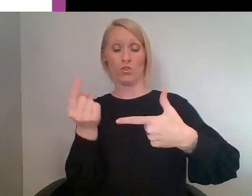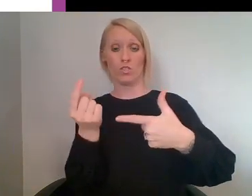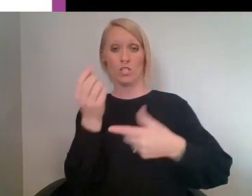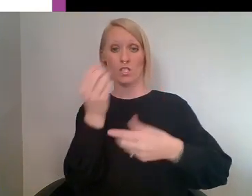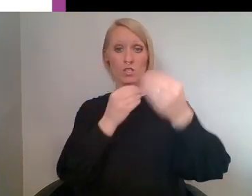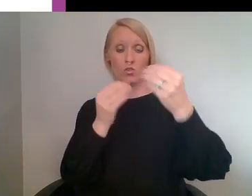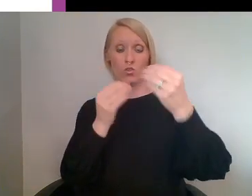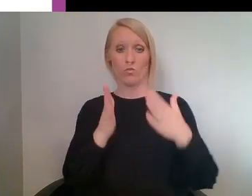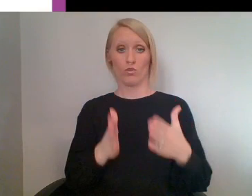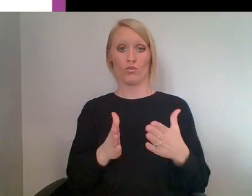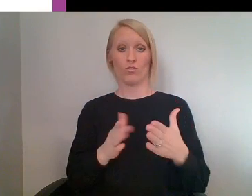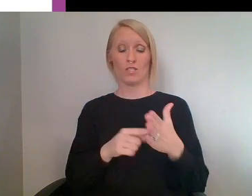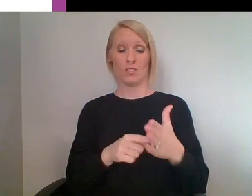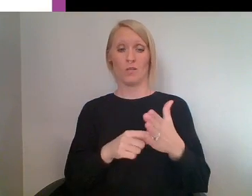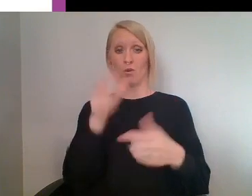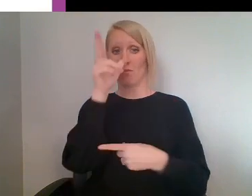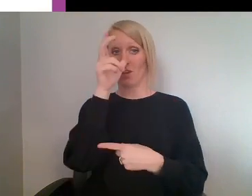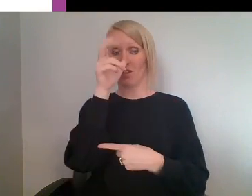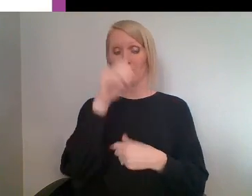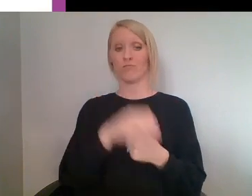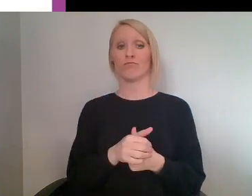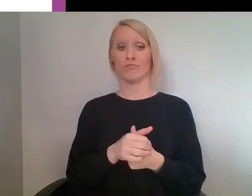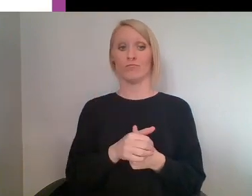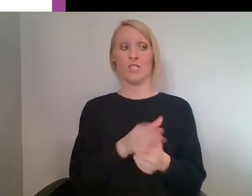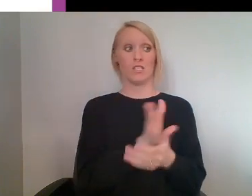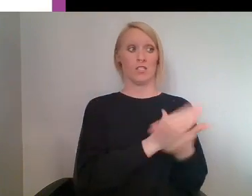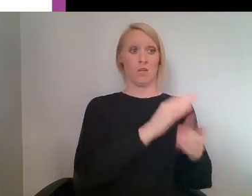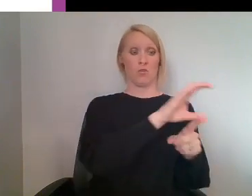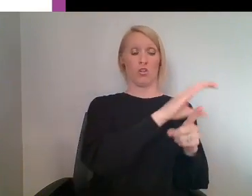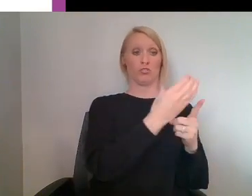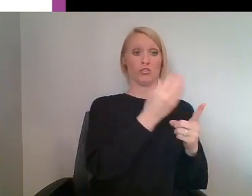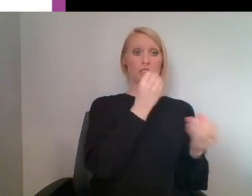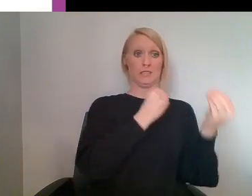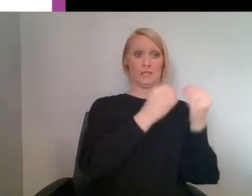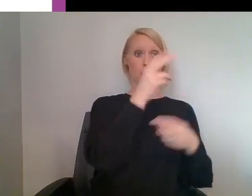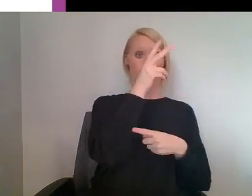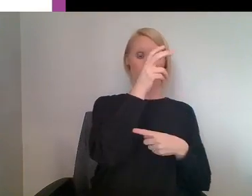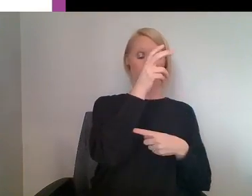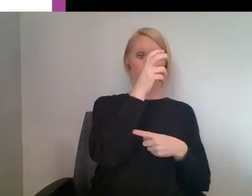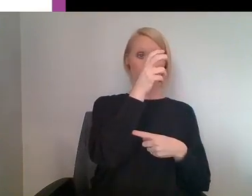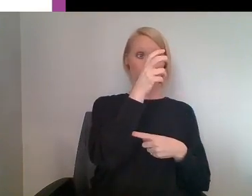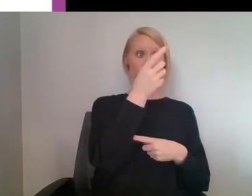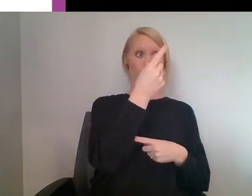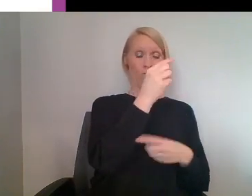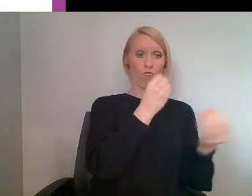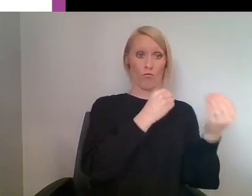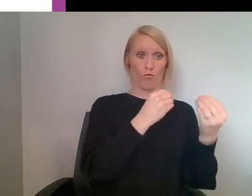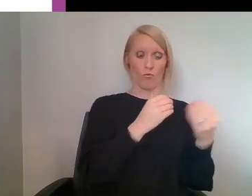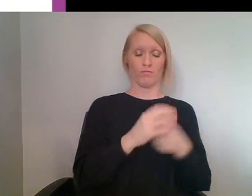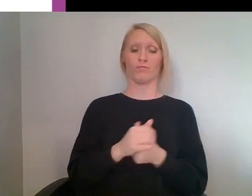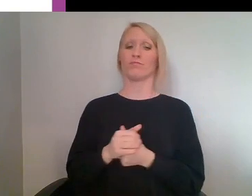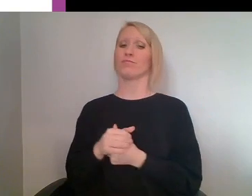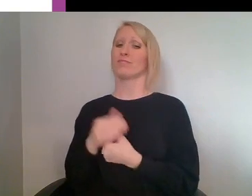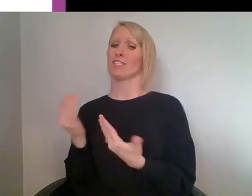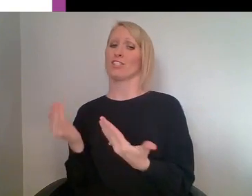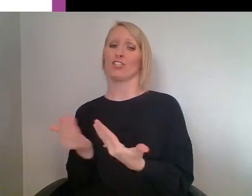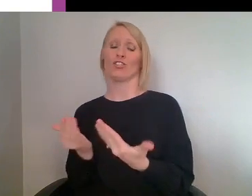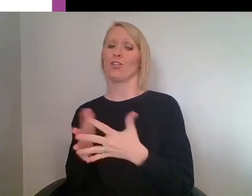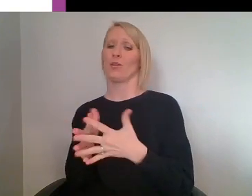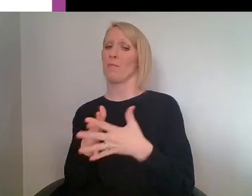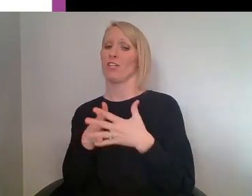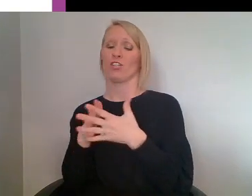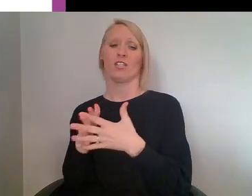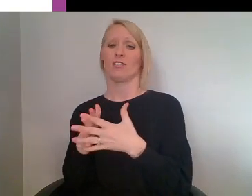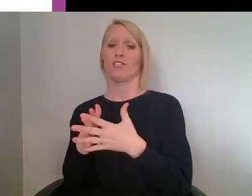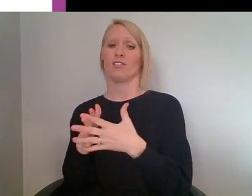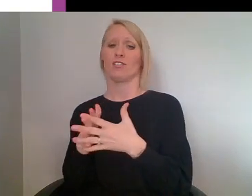example. Some cultures do eat bugs as a food source. Here in the United States, we are not big